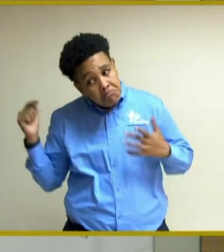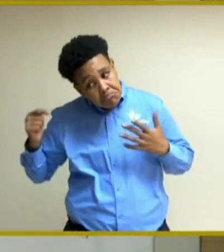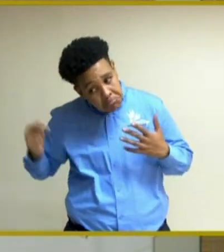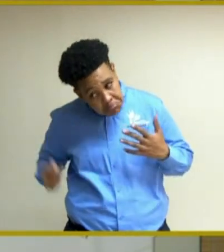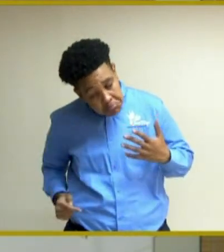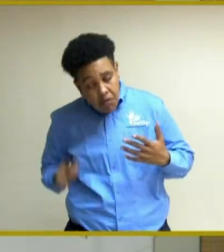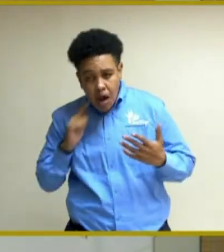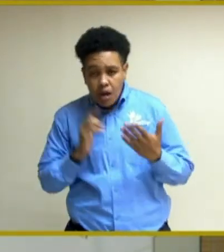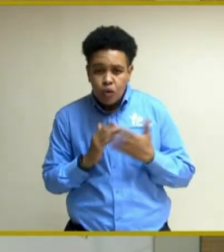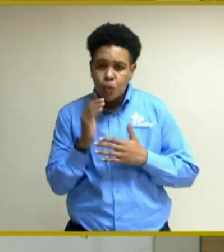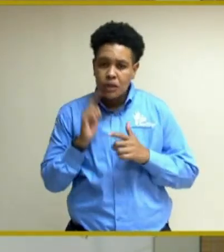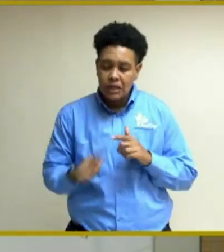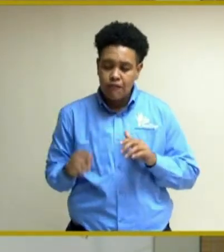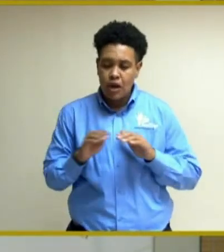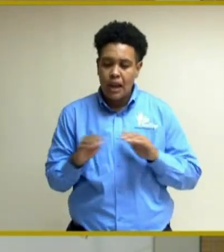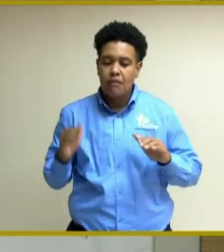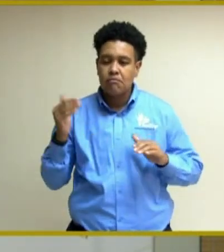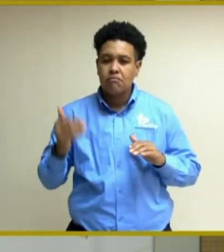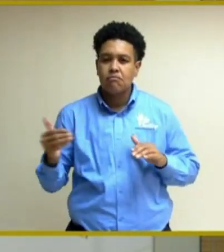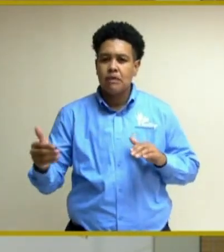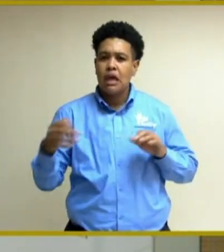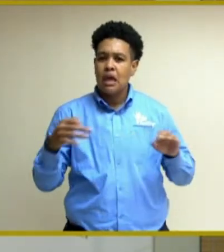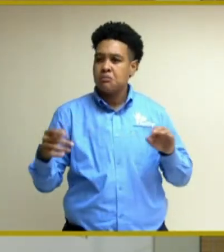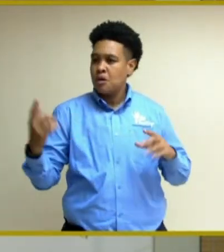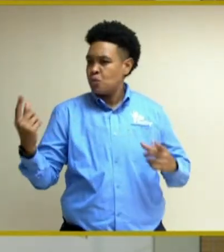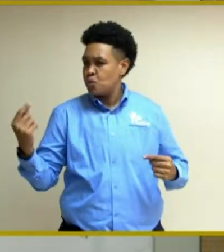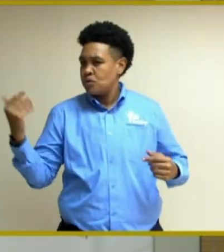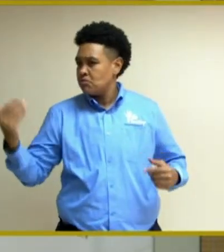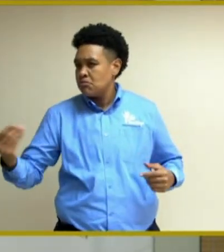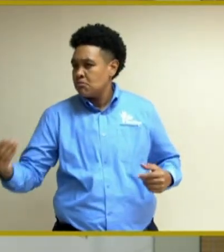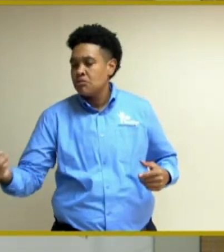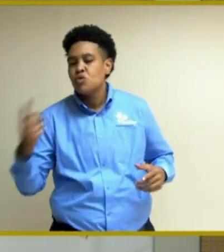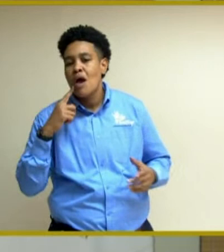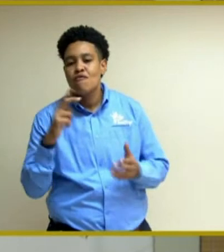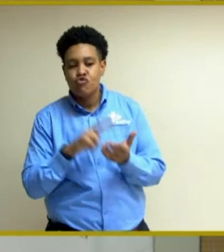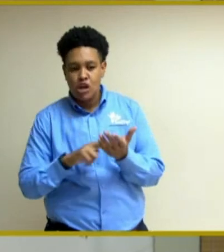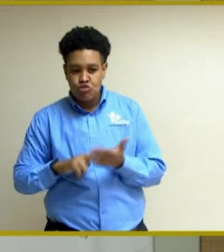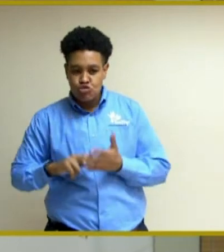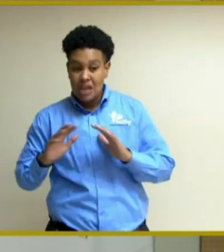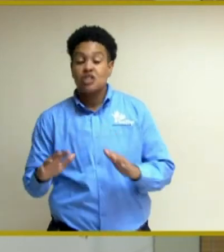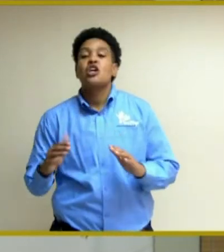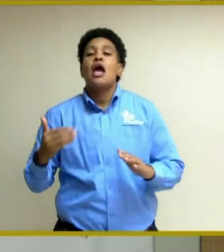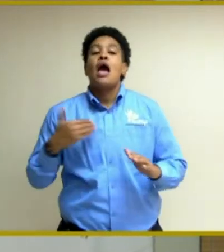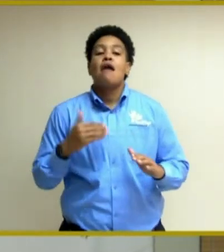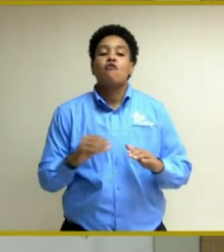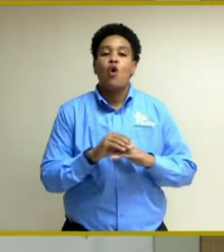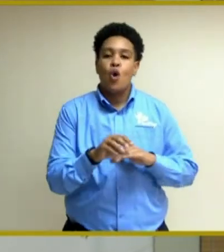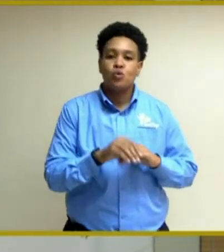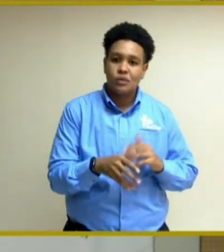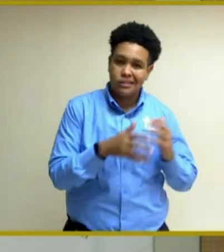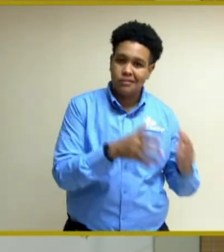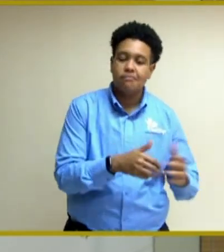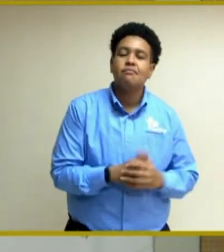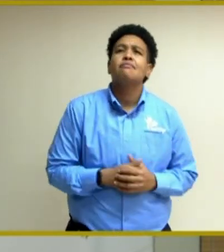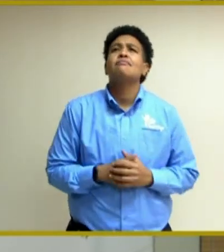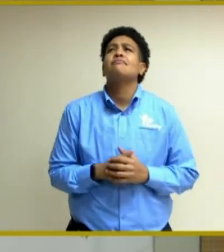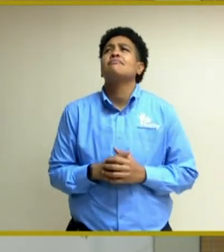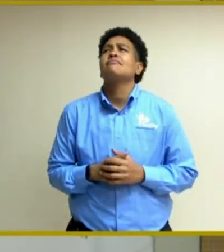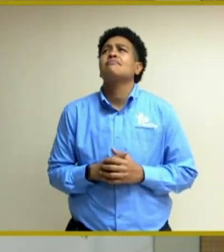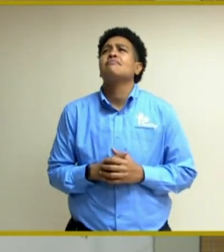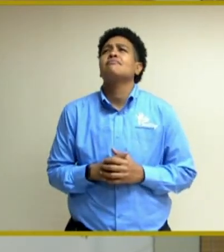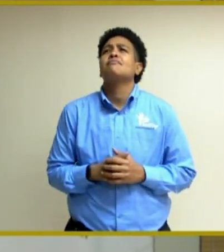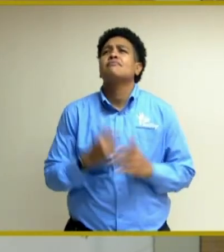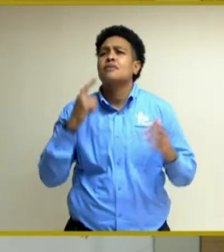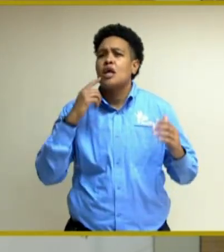move through the different stages at the site. So the counseling, you have registration and you have counseling. Then you move on